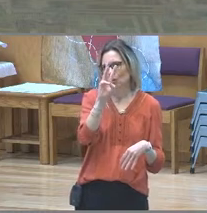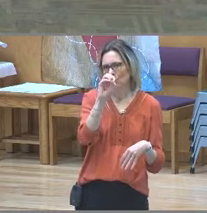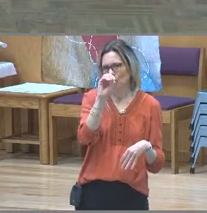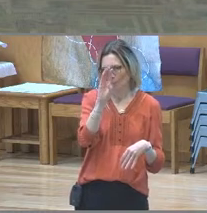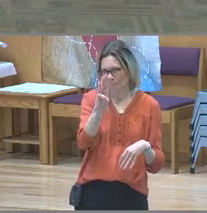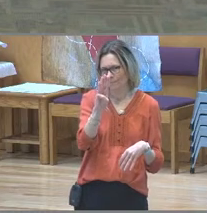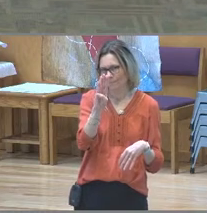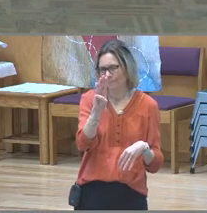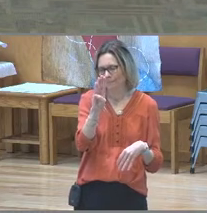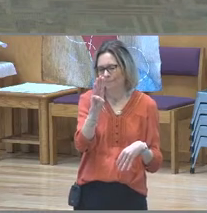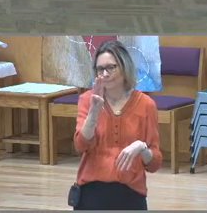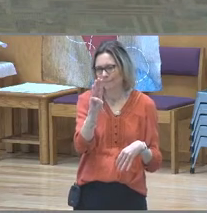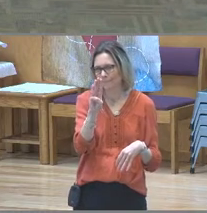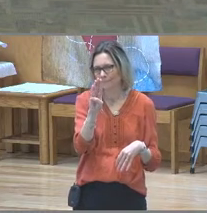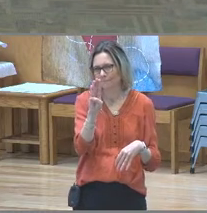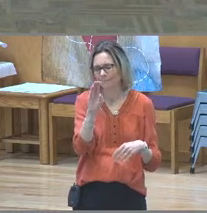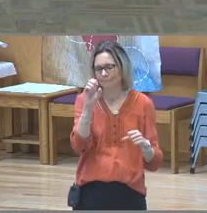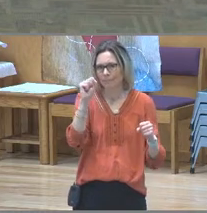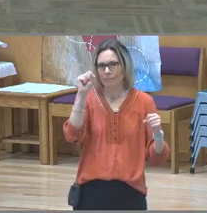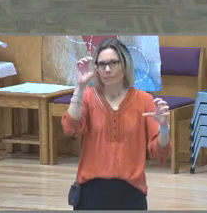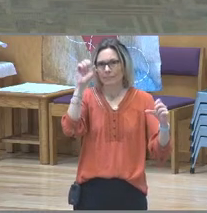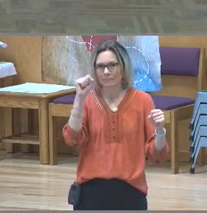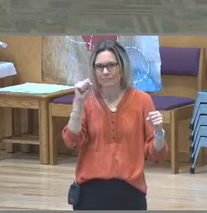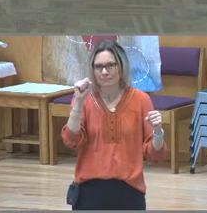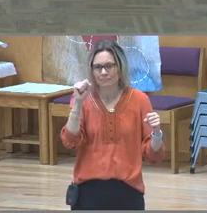A revolution in your womb.